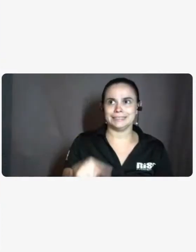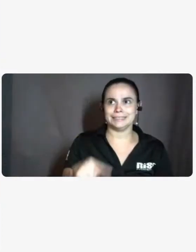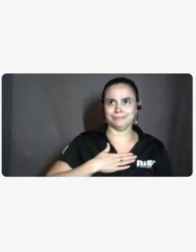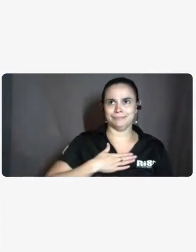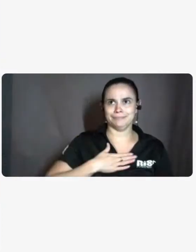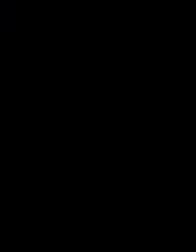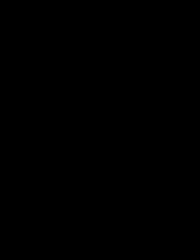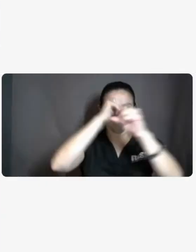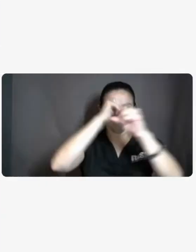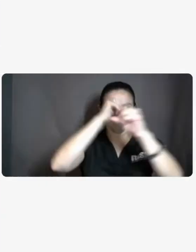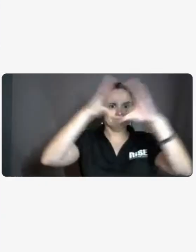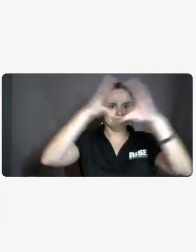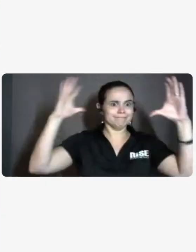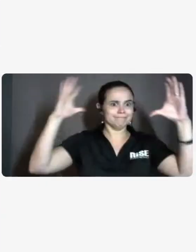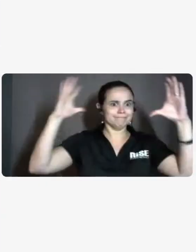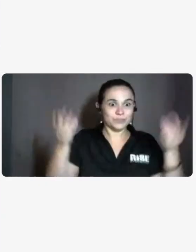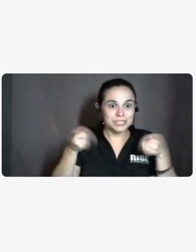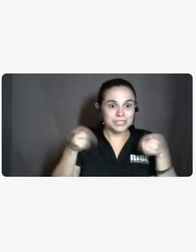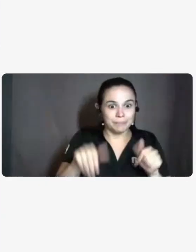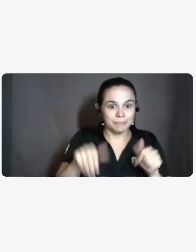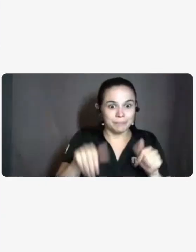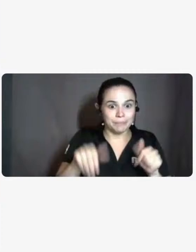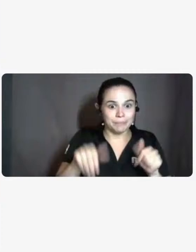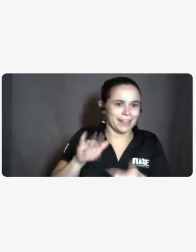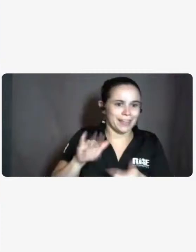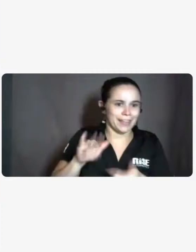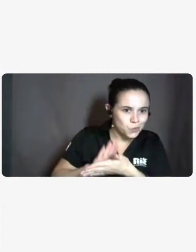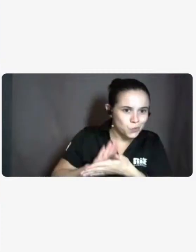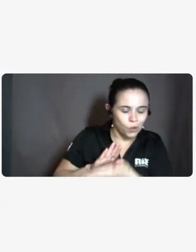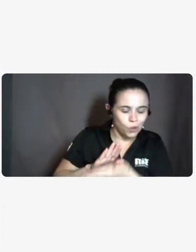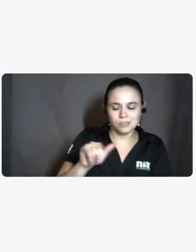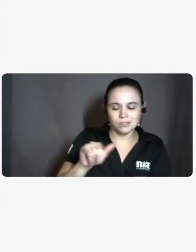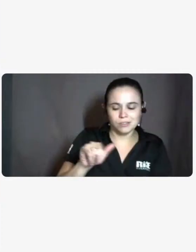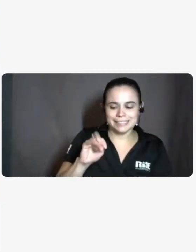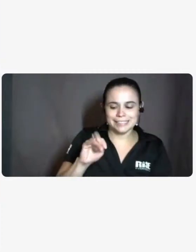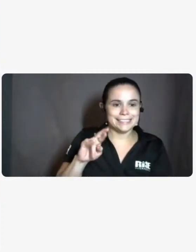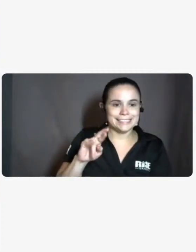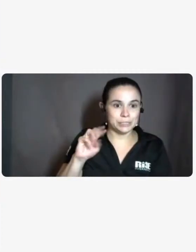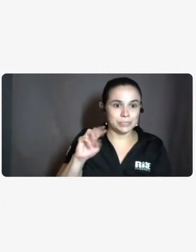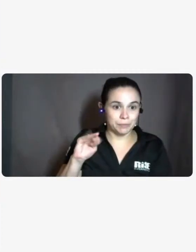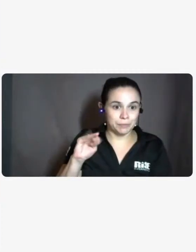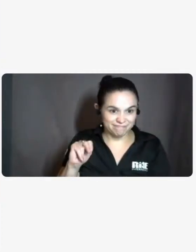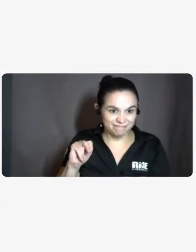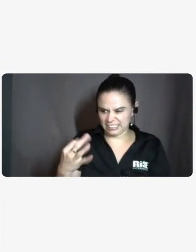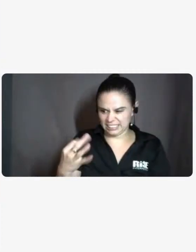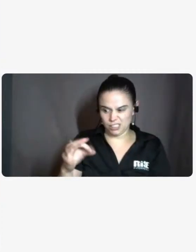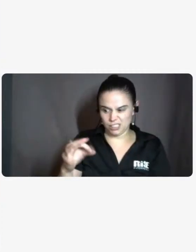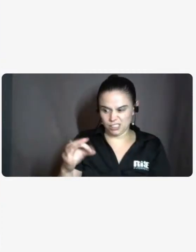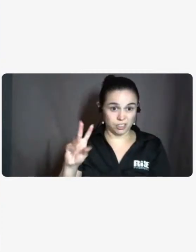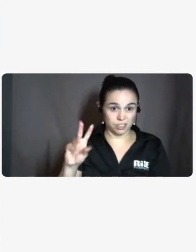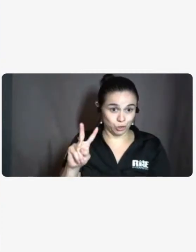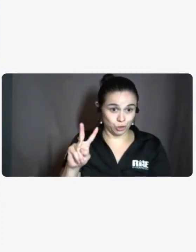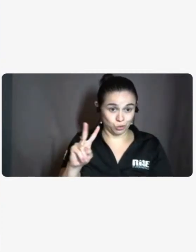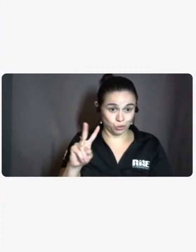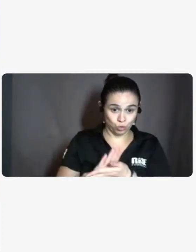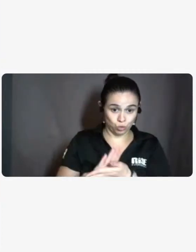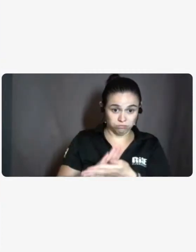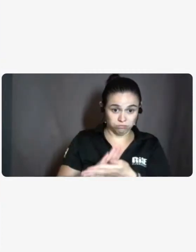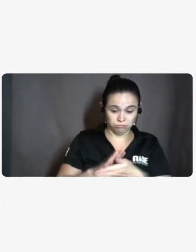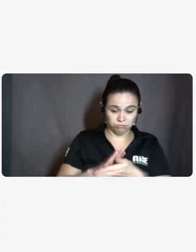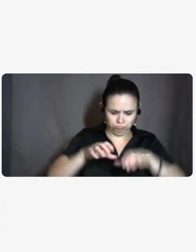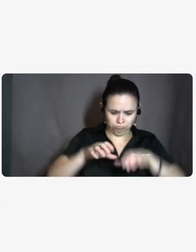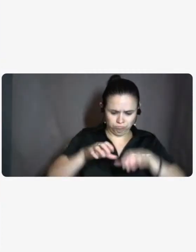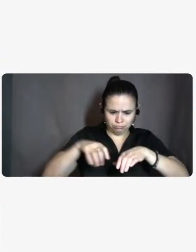Zimmerman School. It is, the world is going to change around it. This is the house, this is the